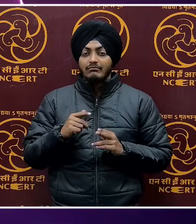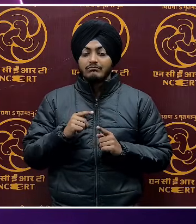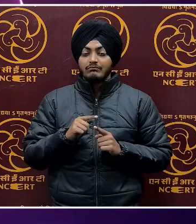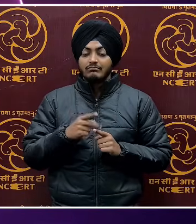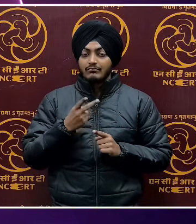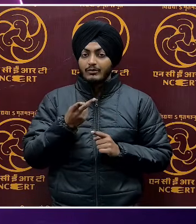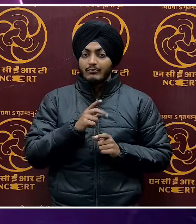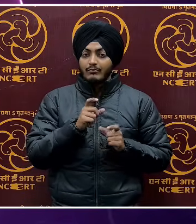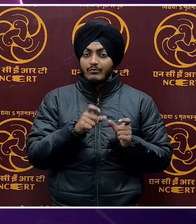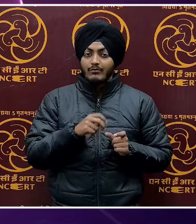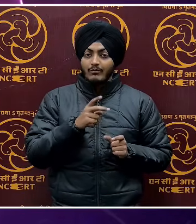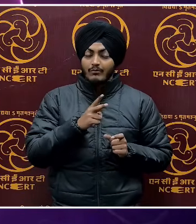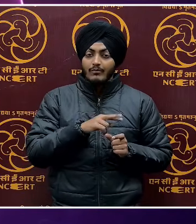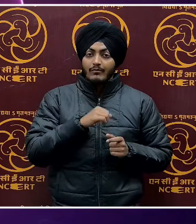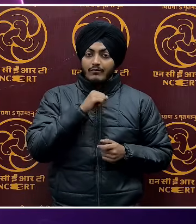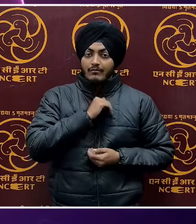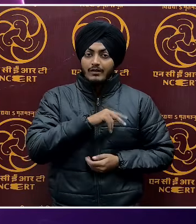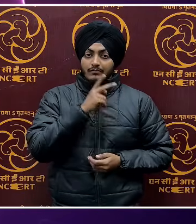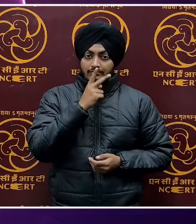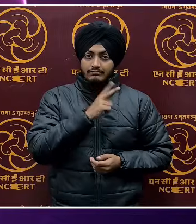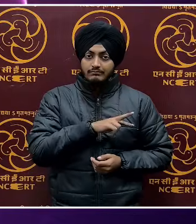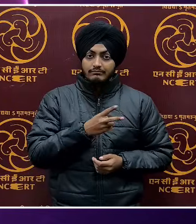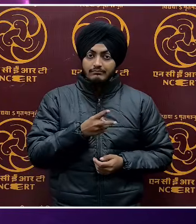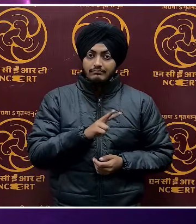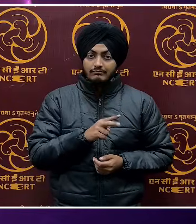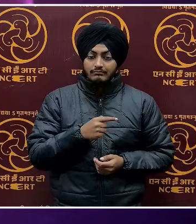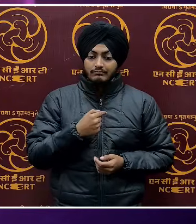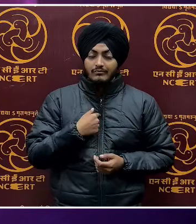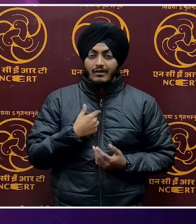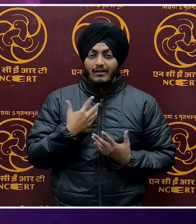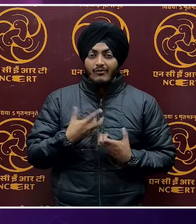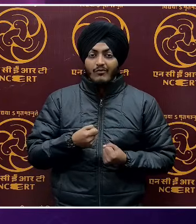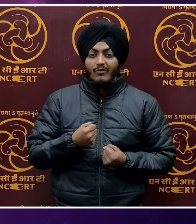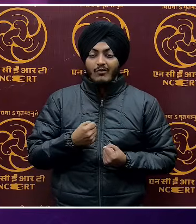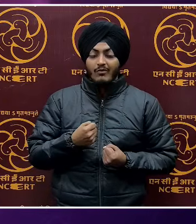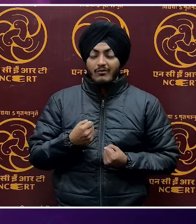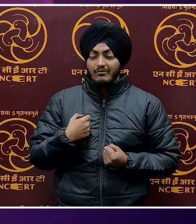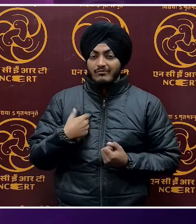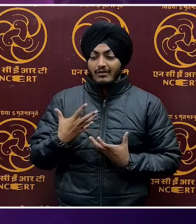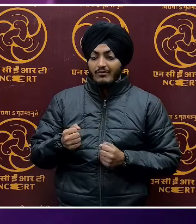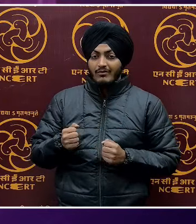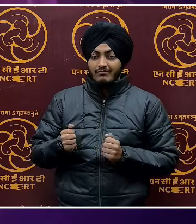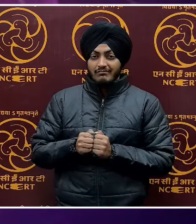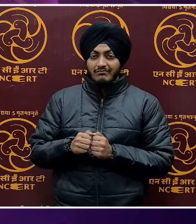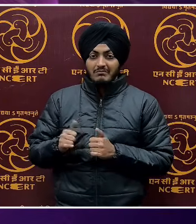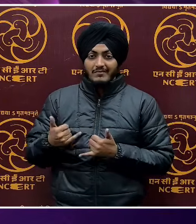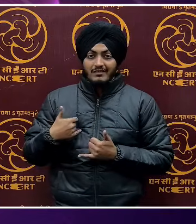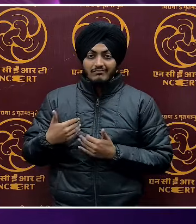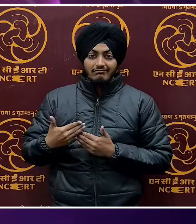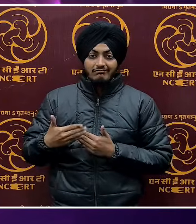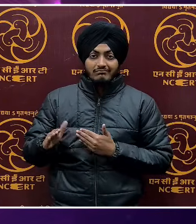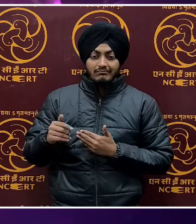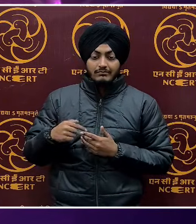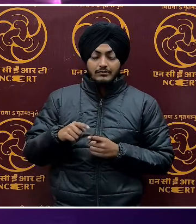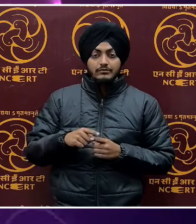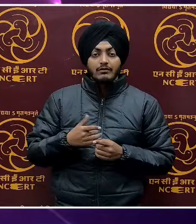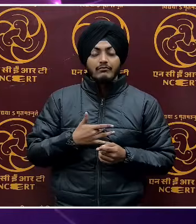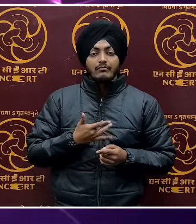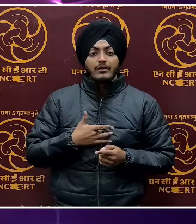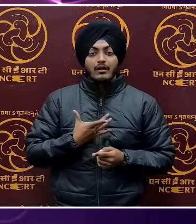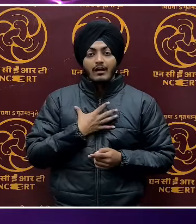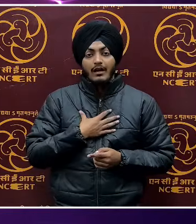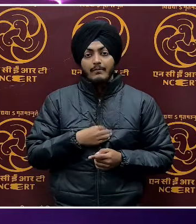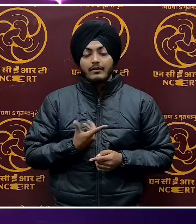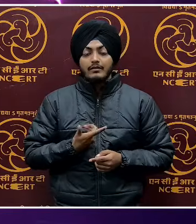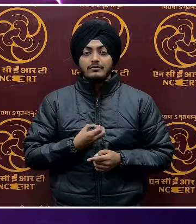and the one kid is saying to the other, I don't want to play with you. Is it gonna make someone happy or